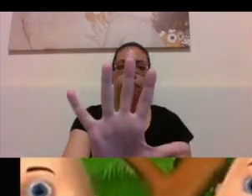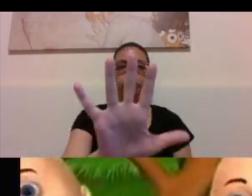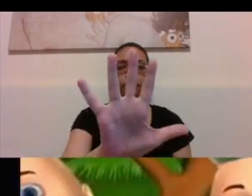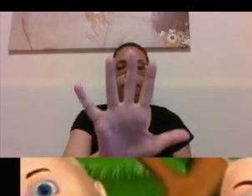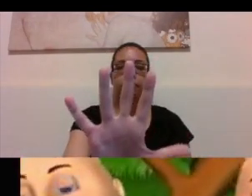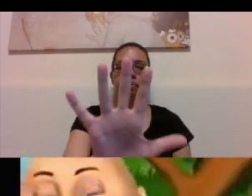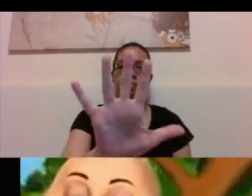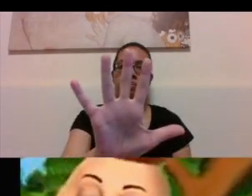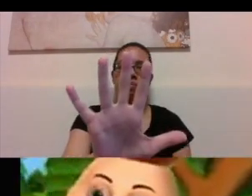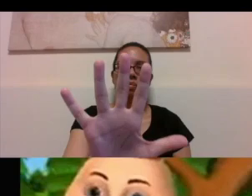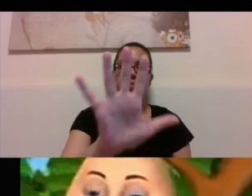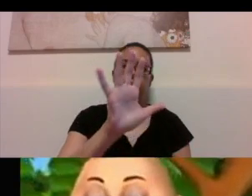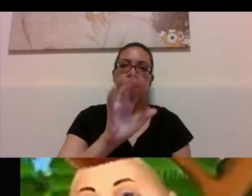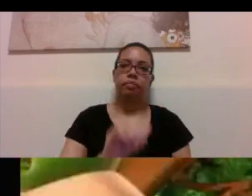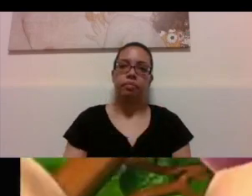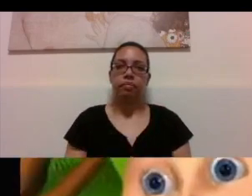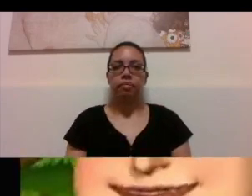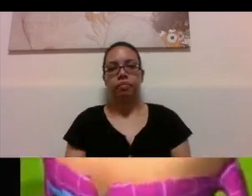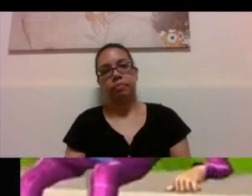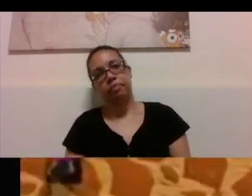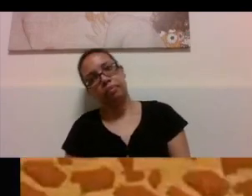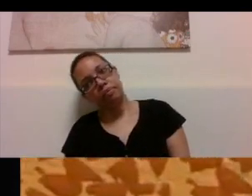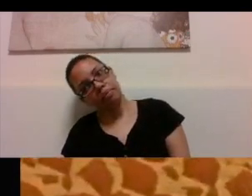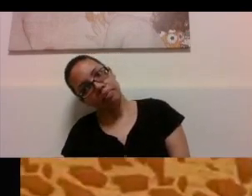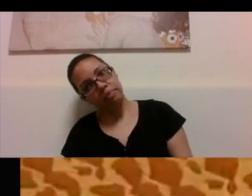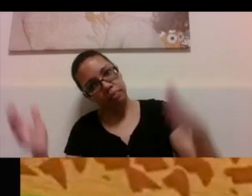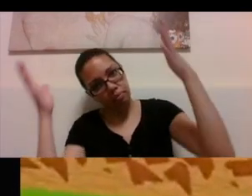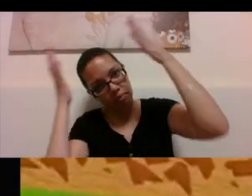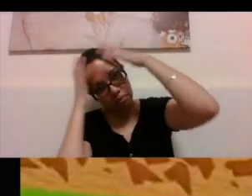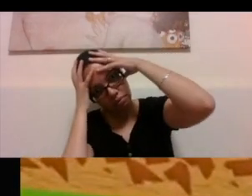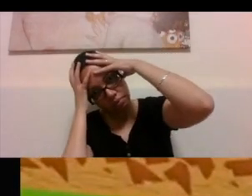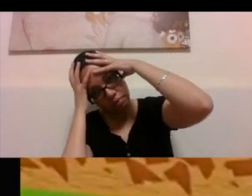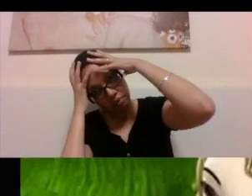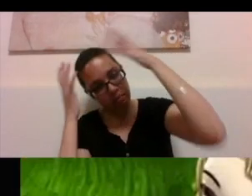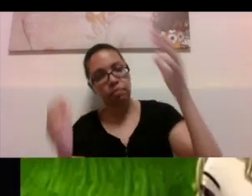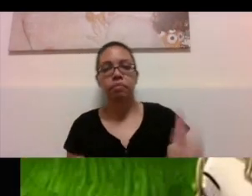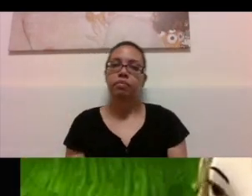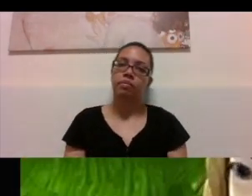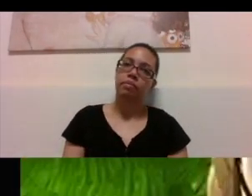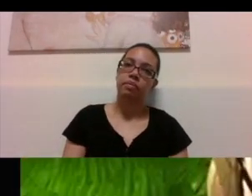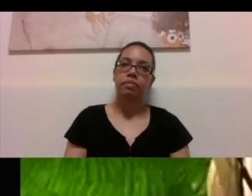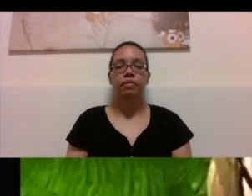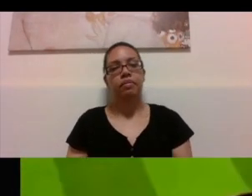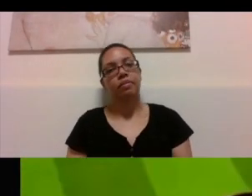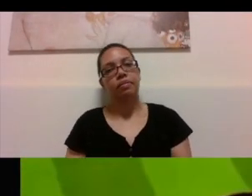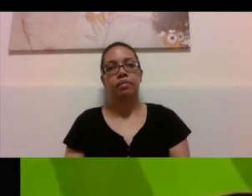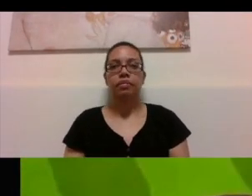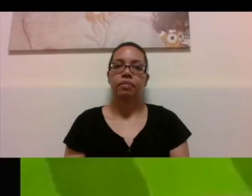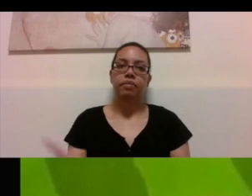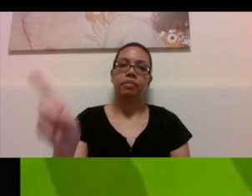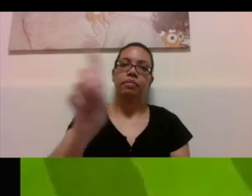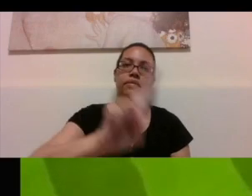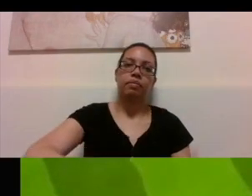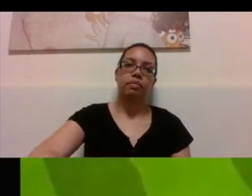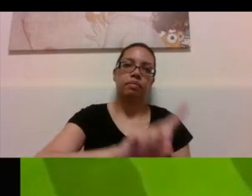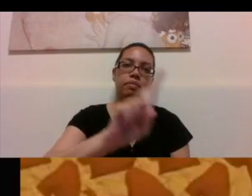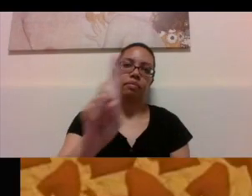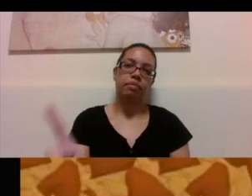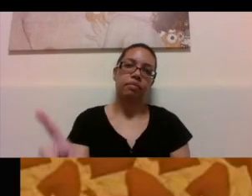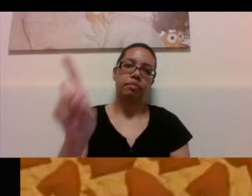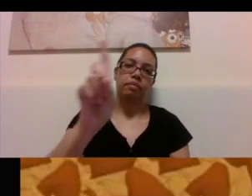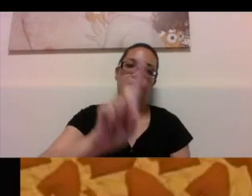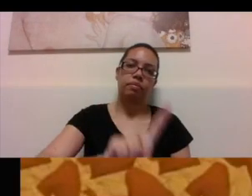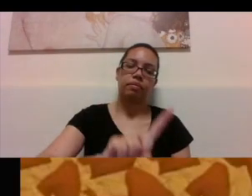5. Humpty Dumpty sat on a wall. One Humpty Dumpty had a great fall. All the king's horses and all the king's